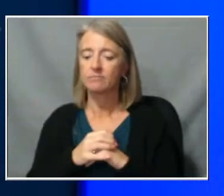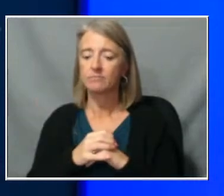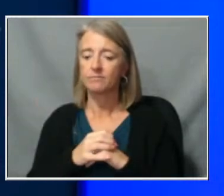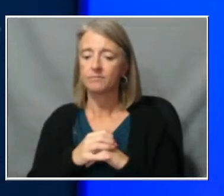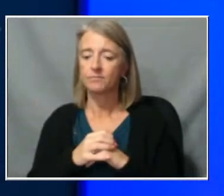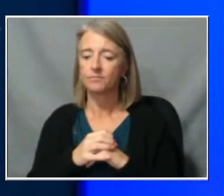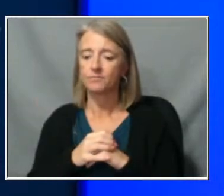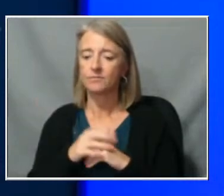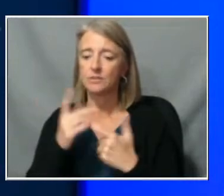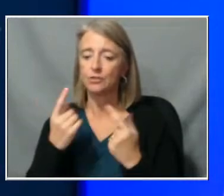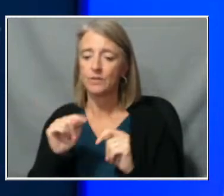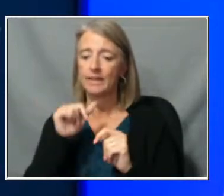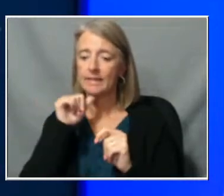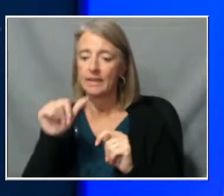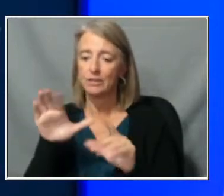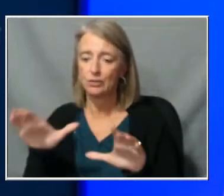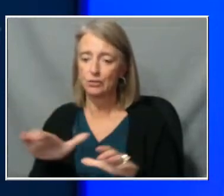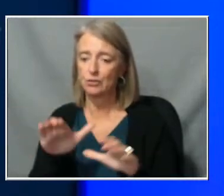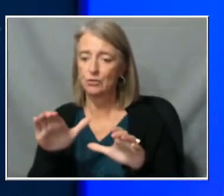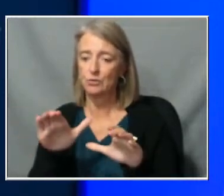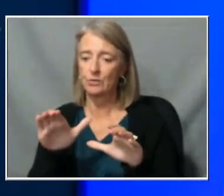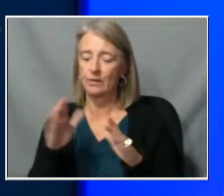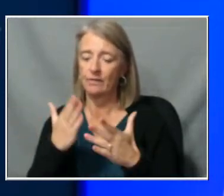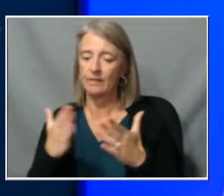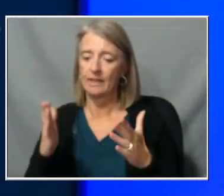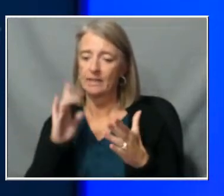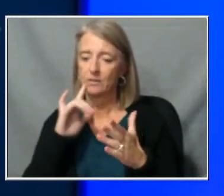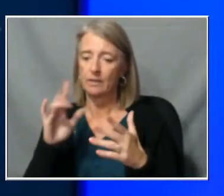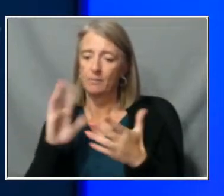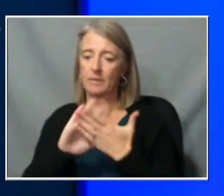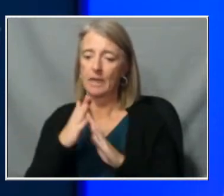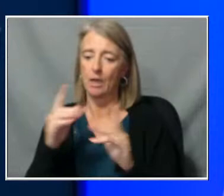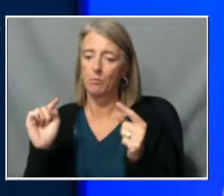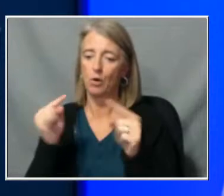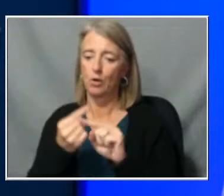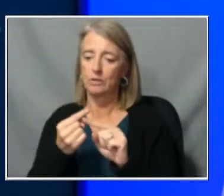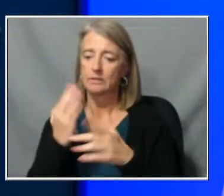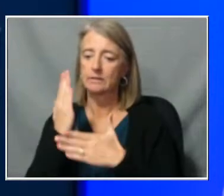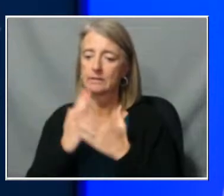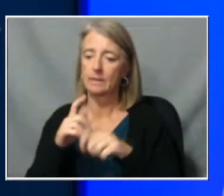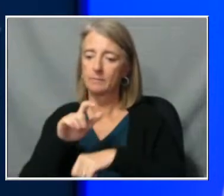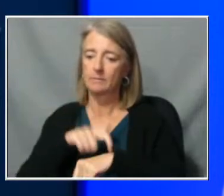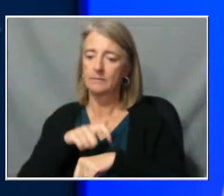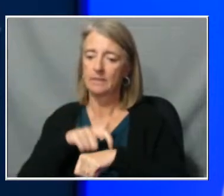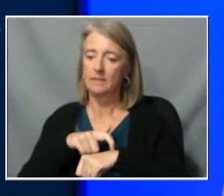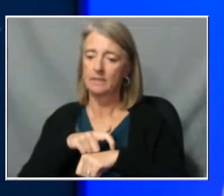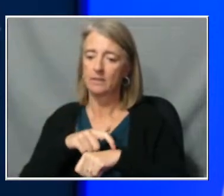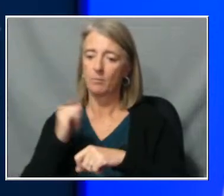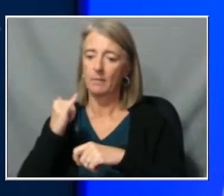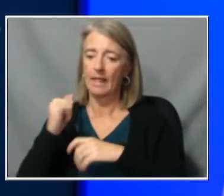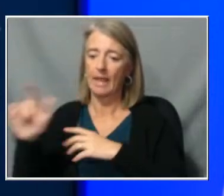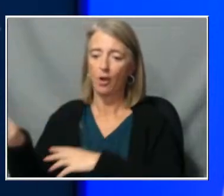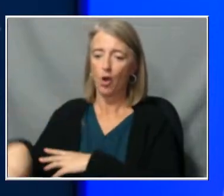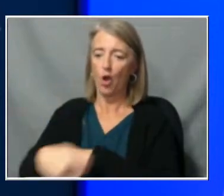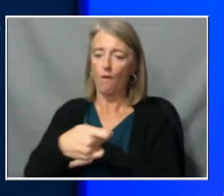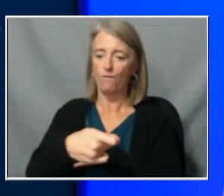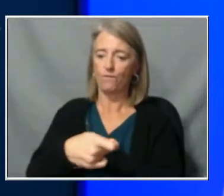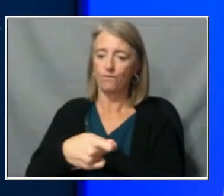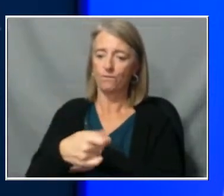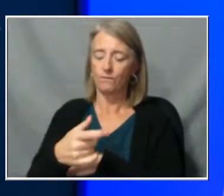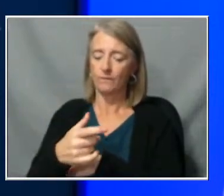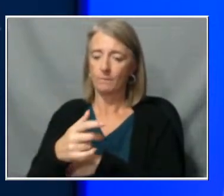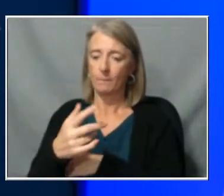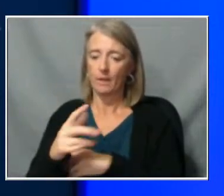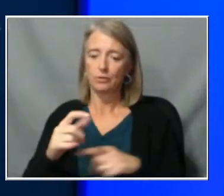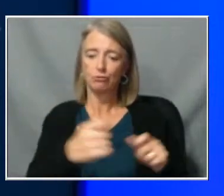not to do things that are going to get me hurt. And I know, but there are times, like even just playing golf, you turn the wrong